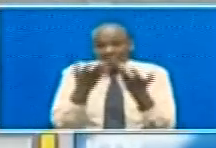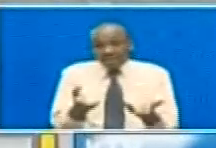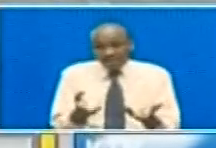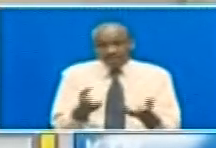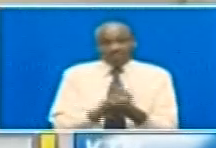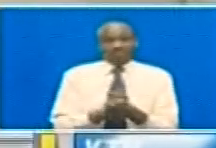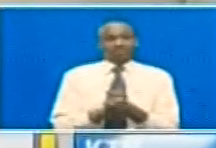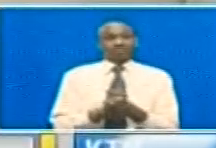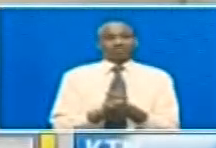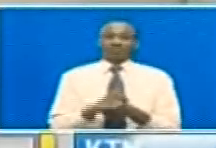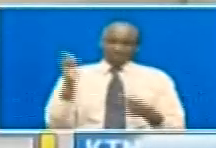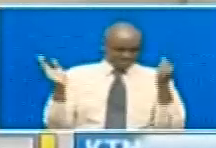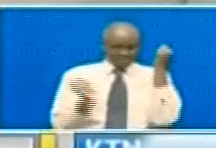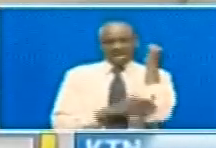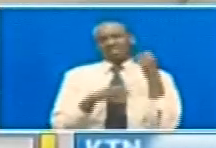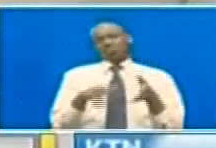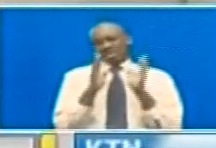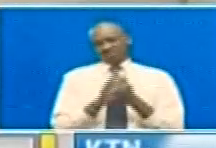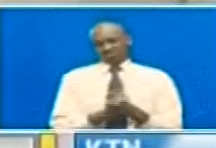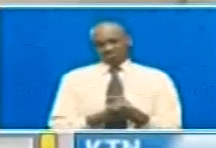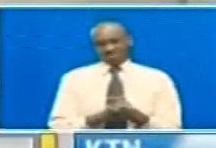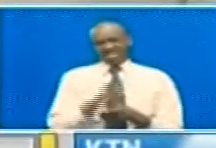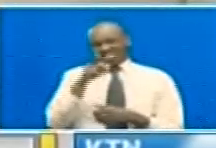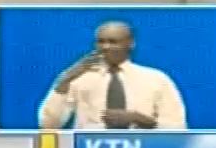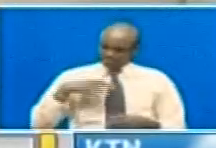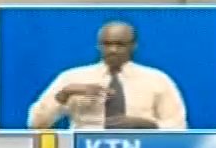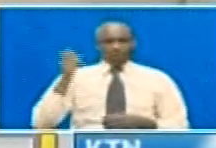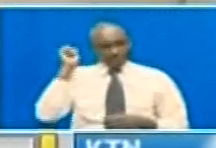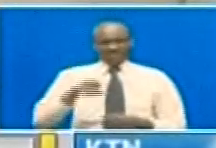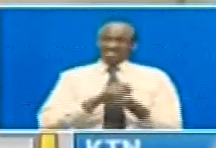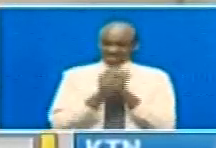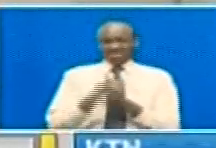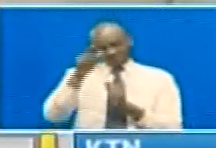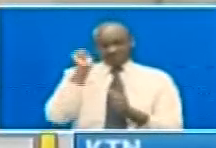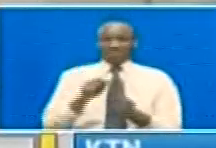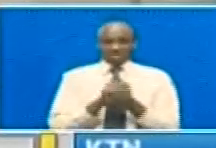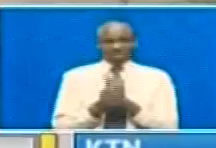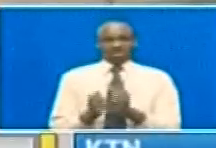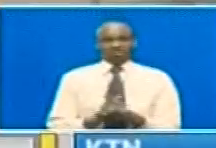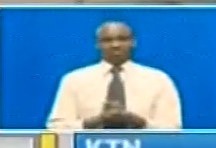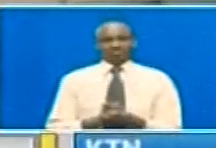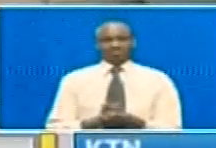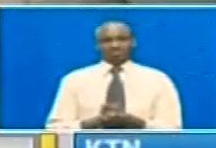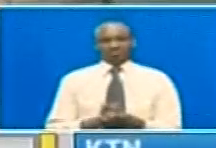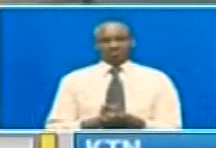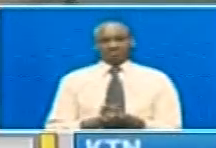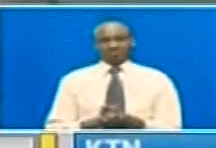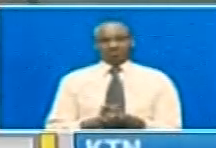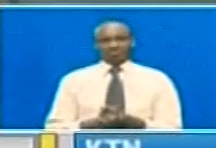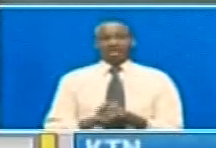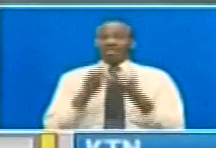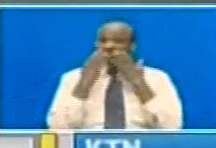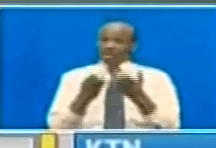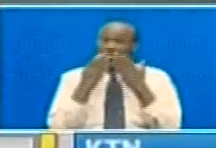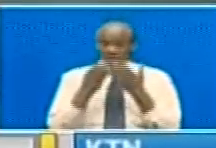at the end it's sorrow. So these people should change. Actually, they should change. Yeah. Thank you, Ben